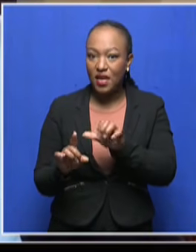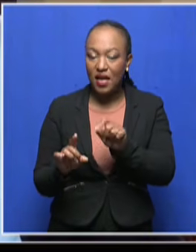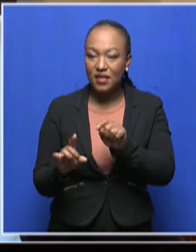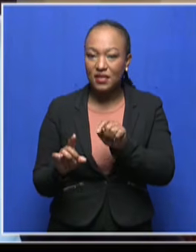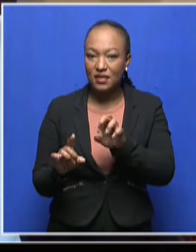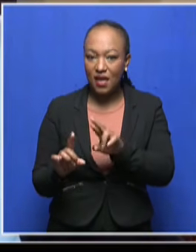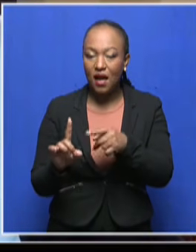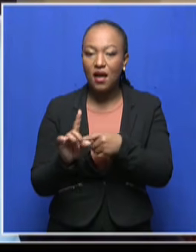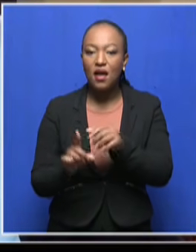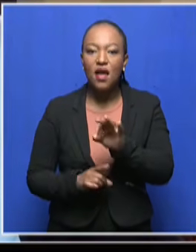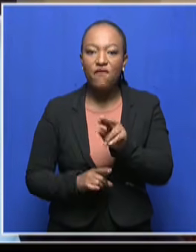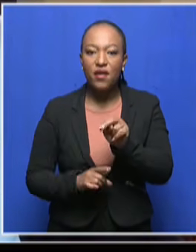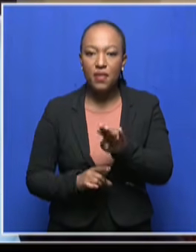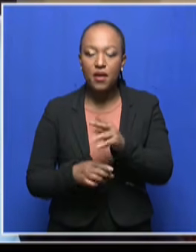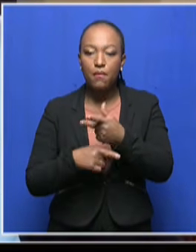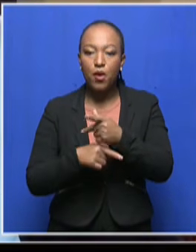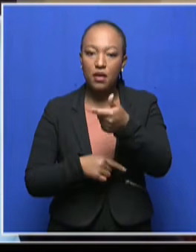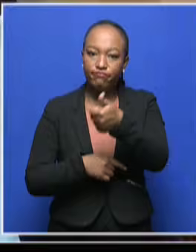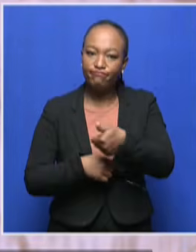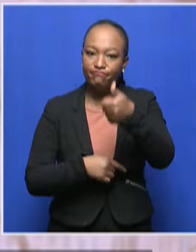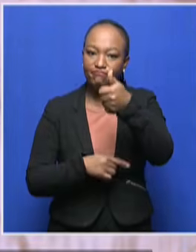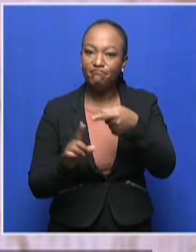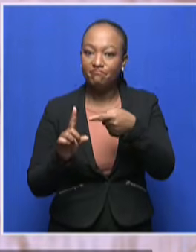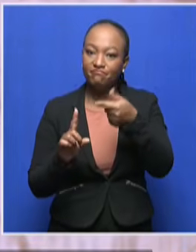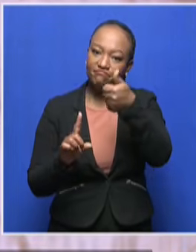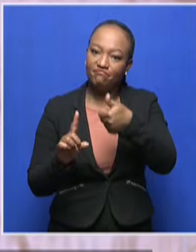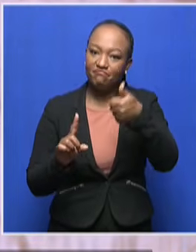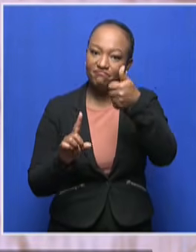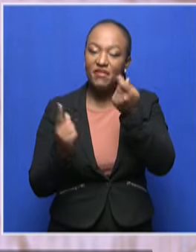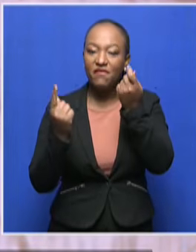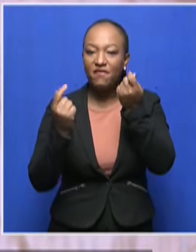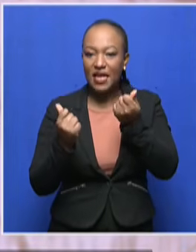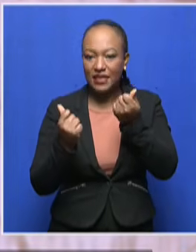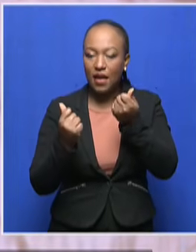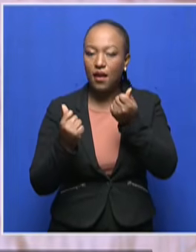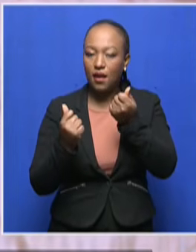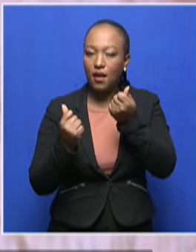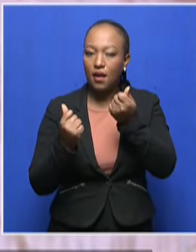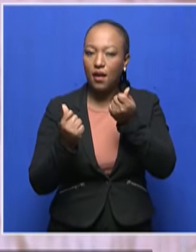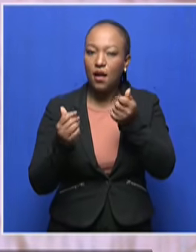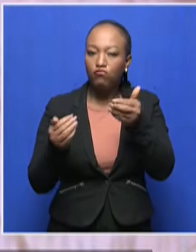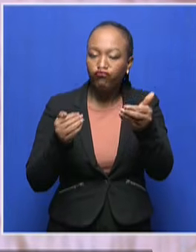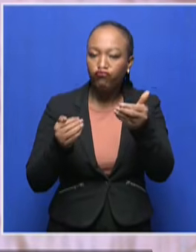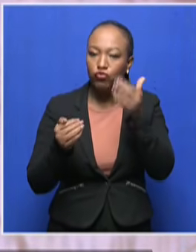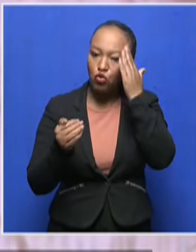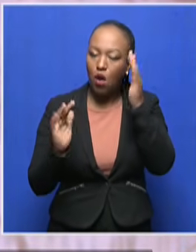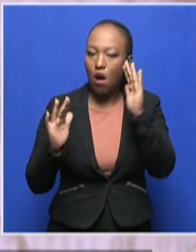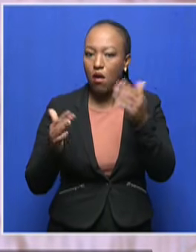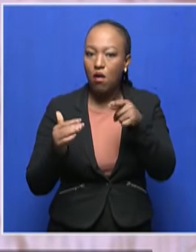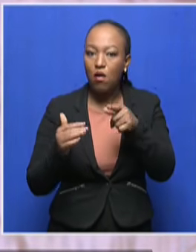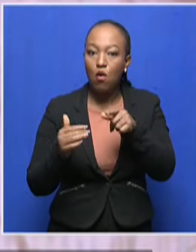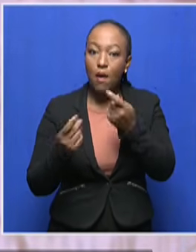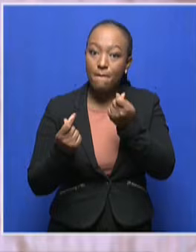F&B product head of Integrated Advice, talking to us about the importance of financial literacy. This week, of course, is